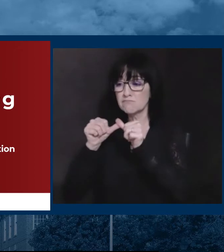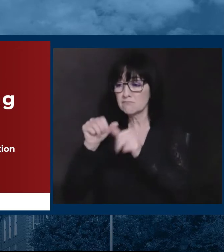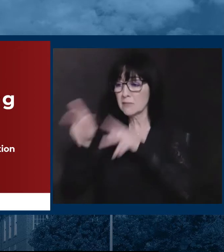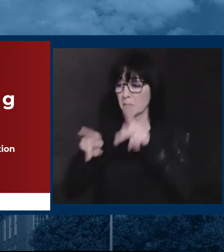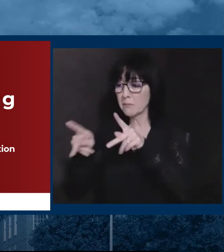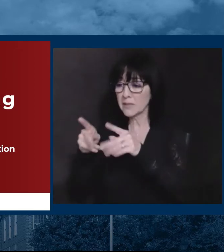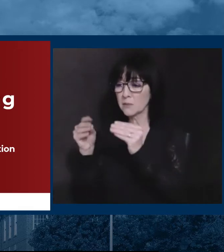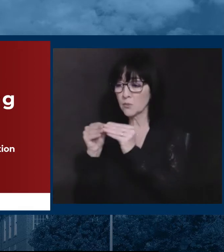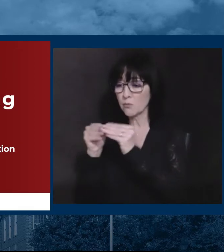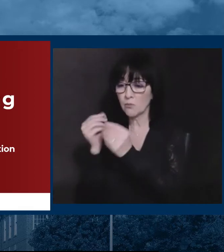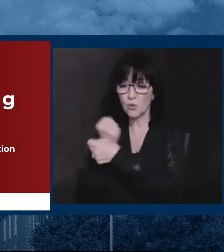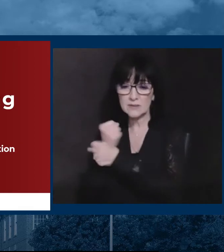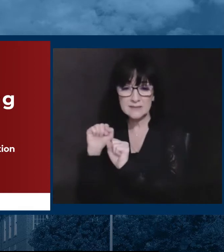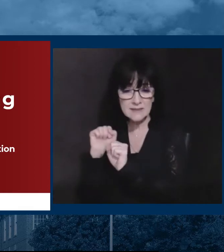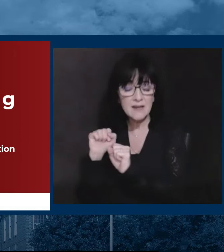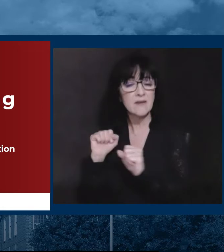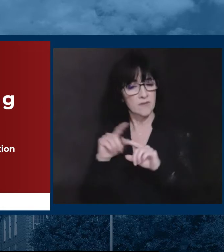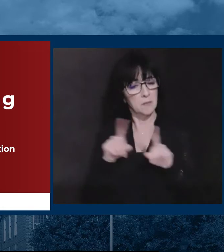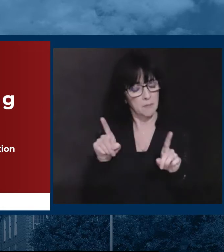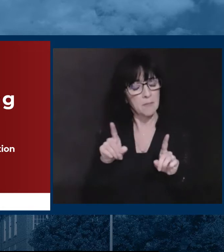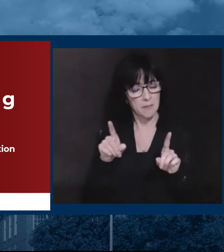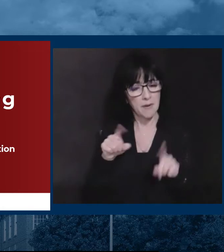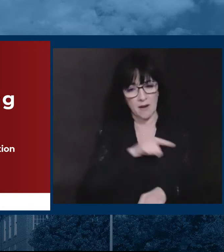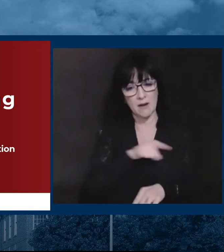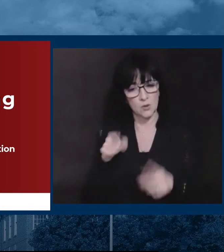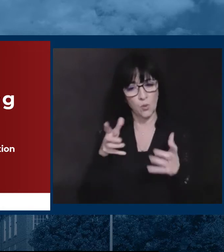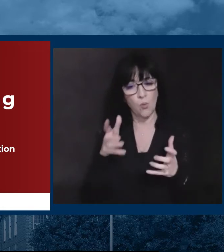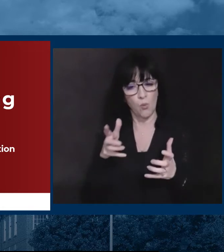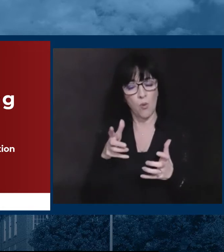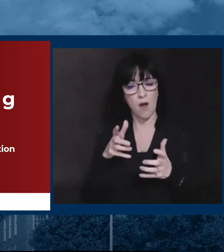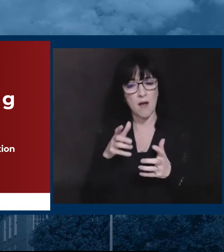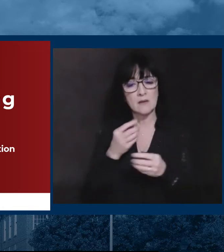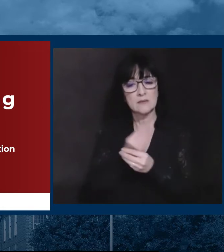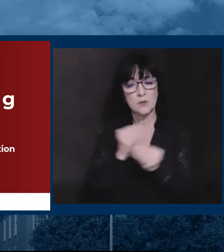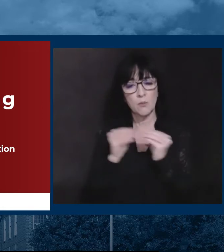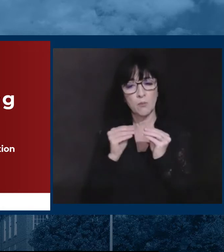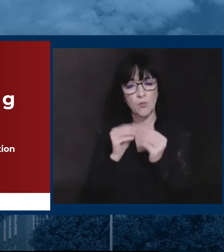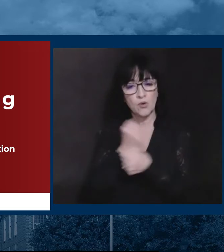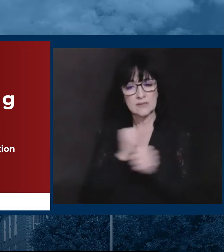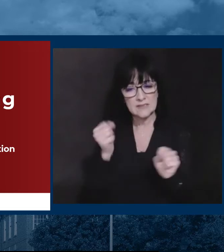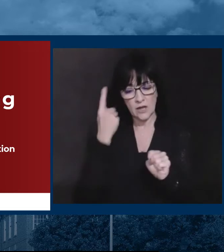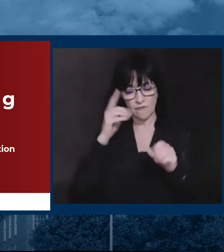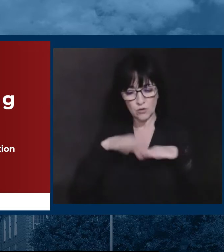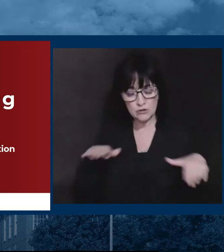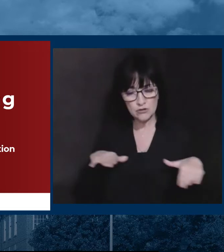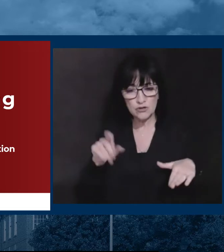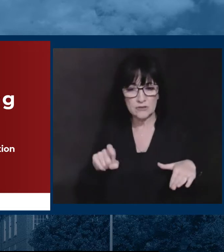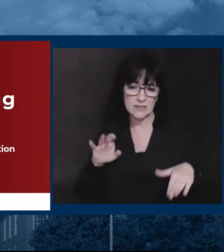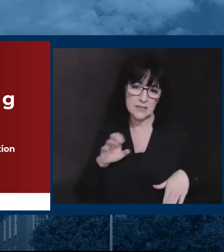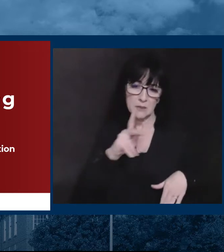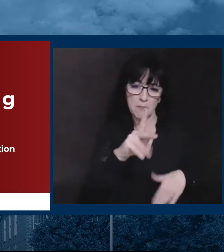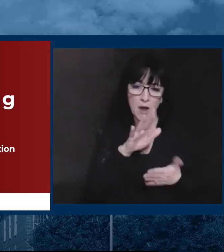make it even safer for students and faculty, and to